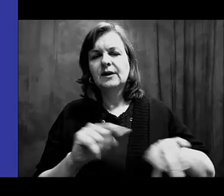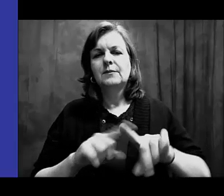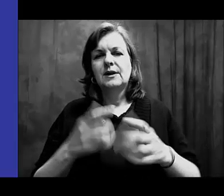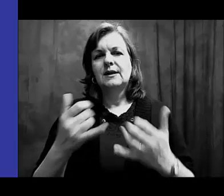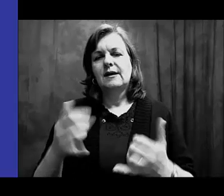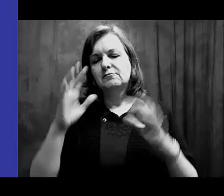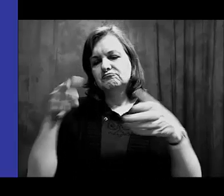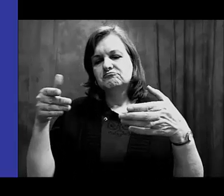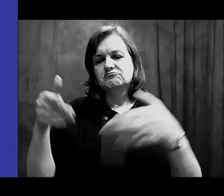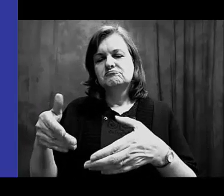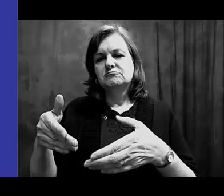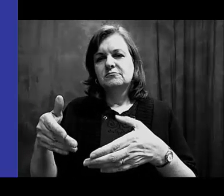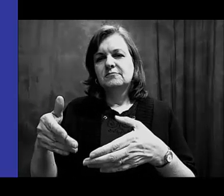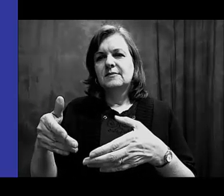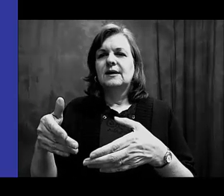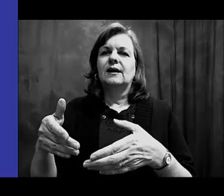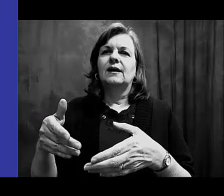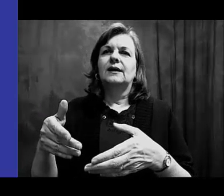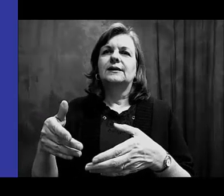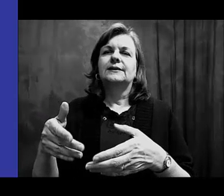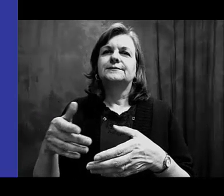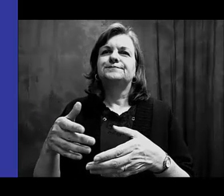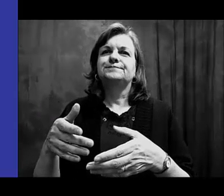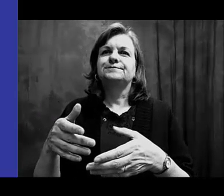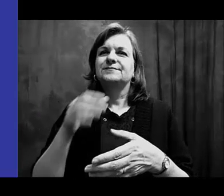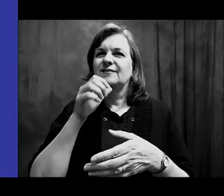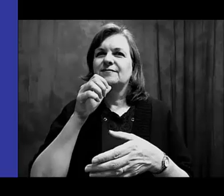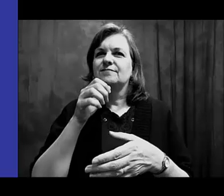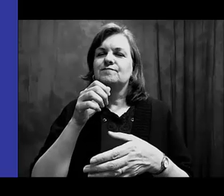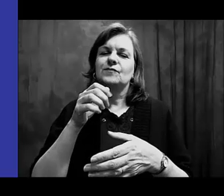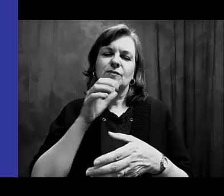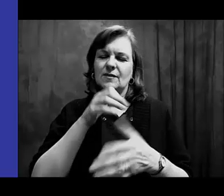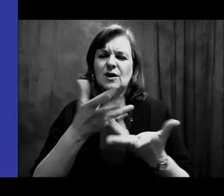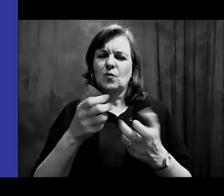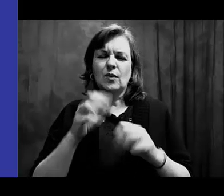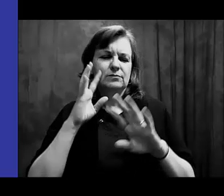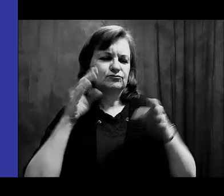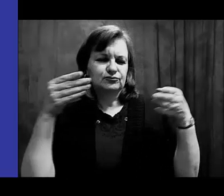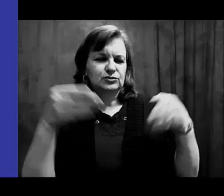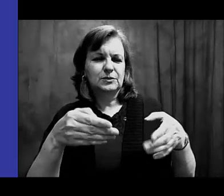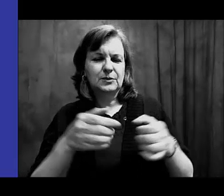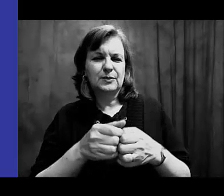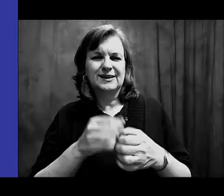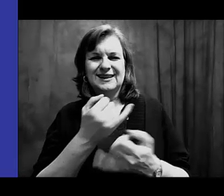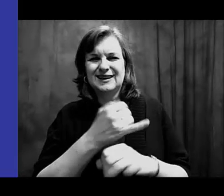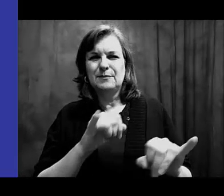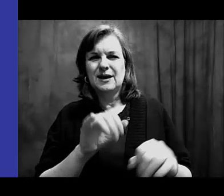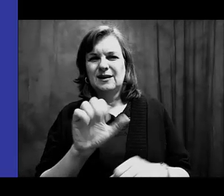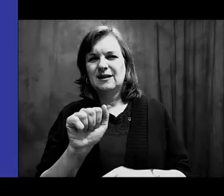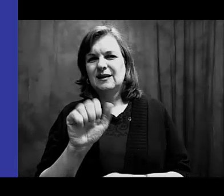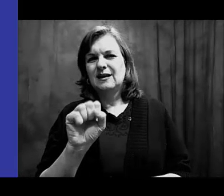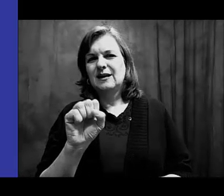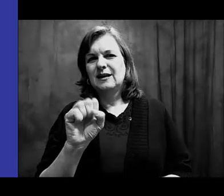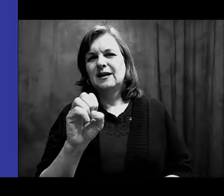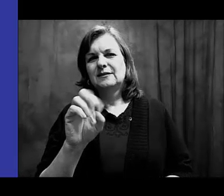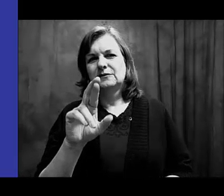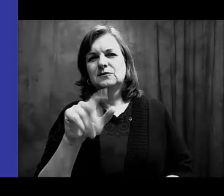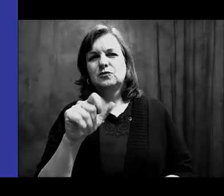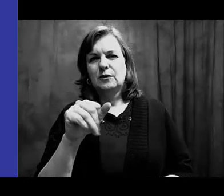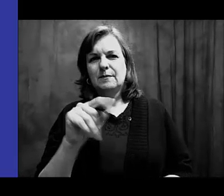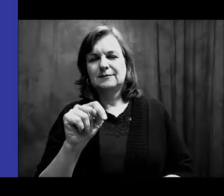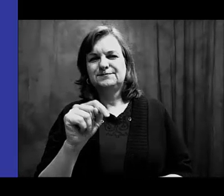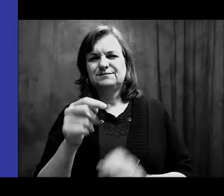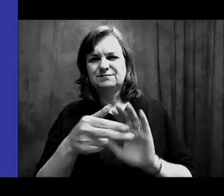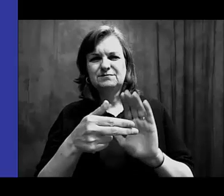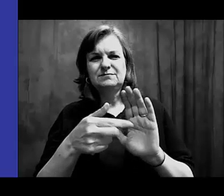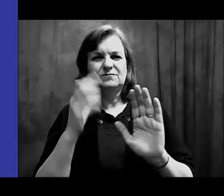less this idea of independent assortment, because we've already talked about it. I give you the definitions here again in